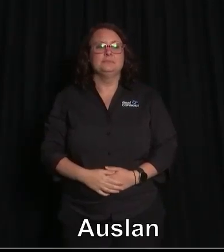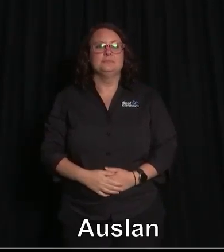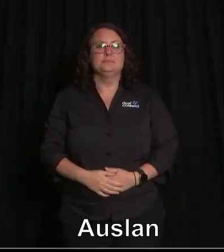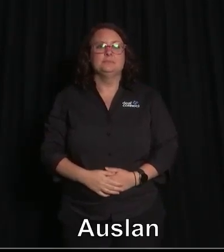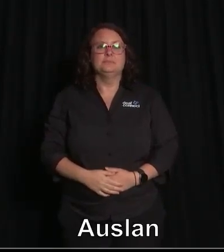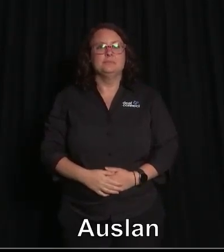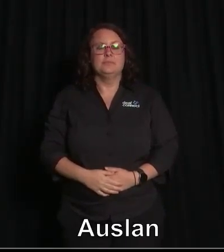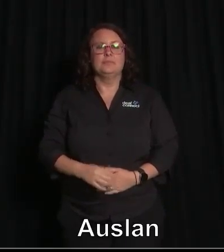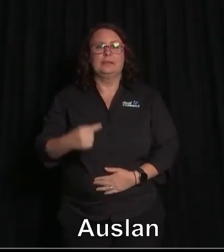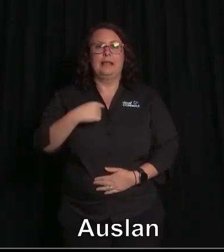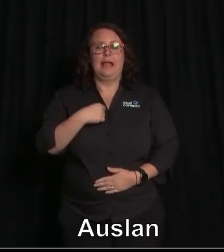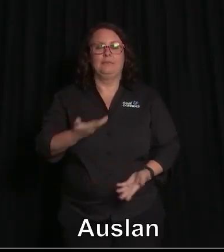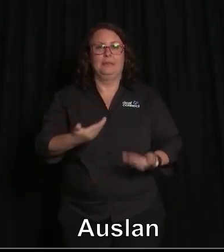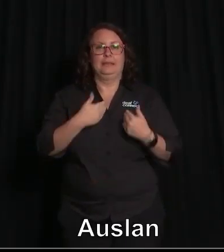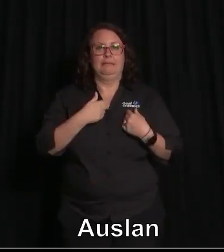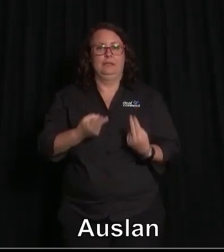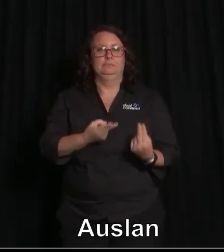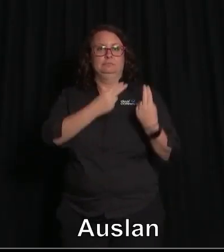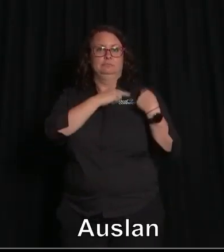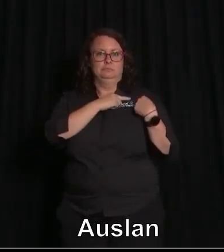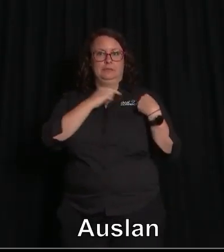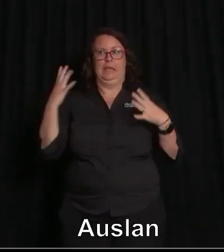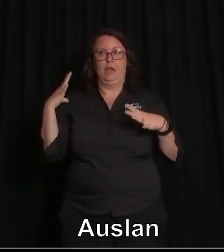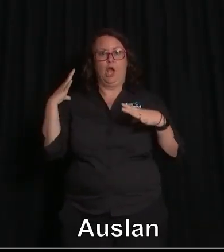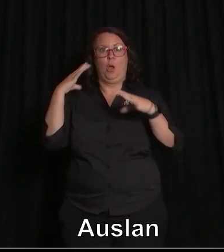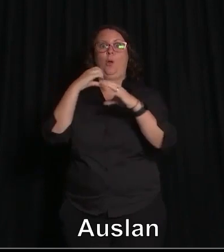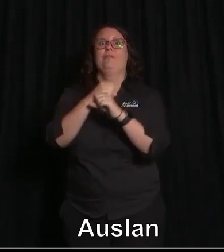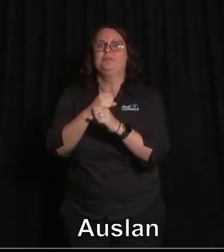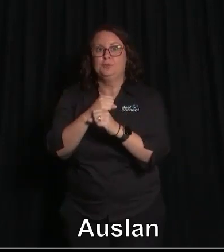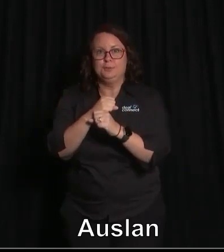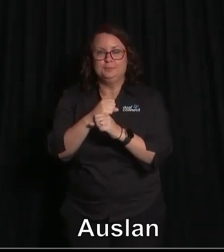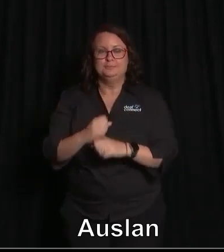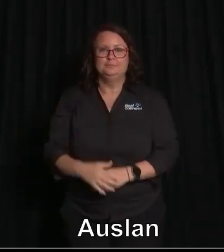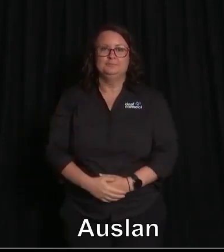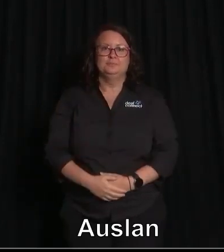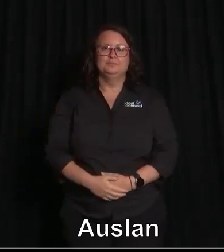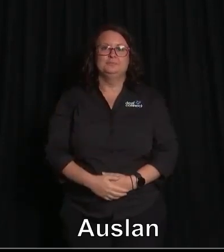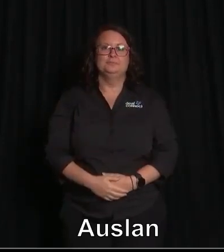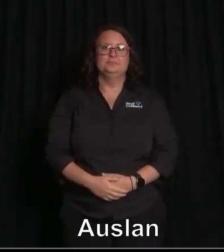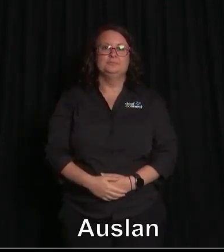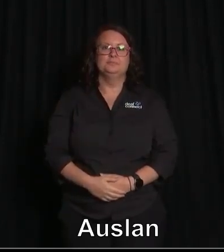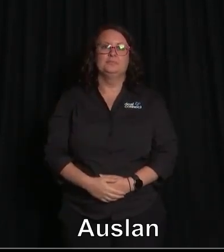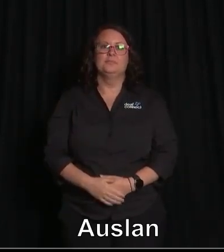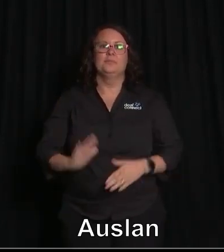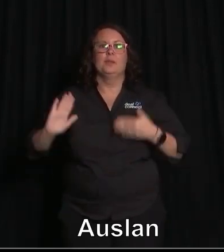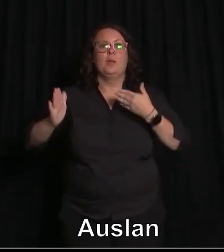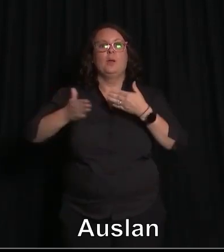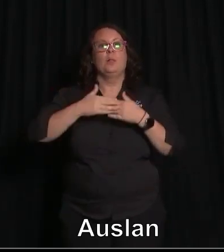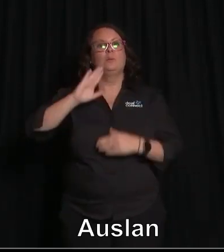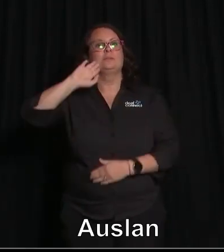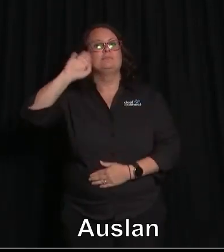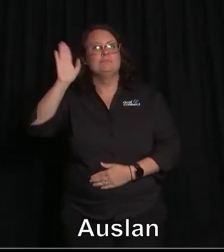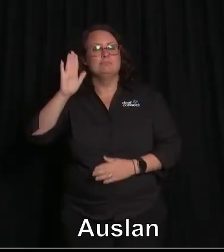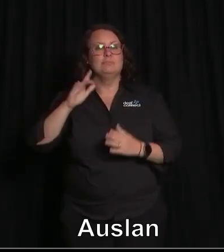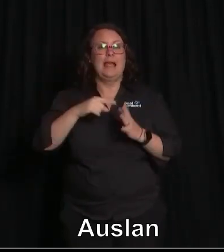I'm tasked with giving the overview, the closing remarks about the end of